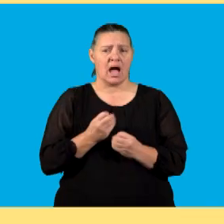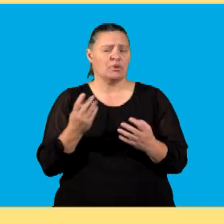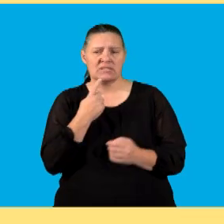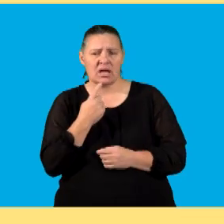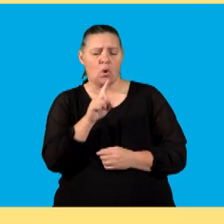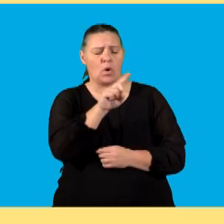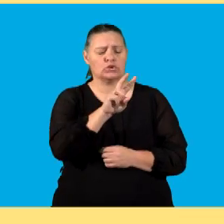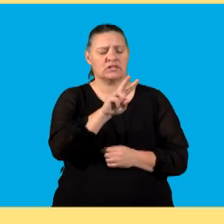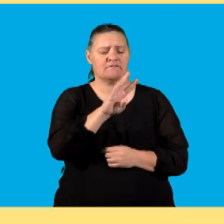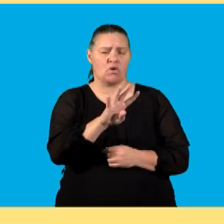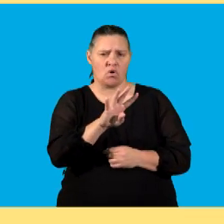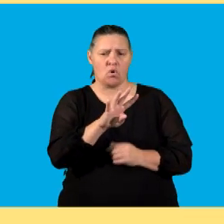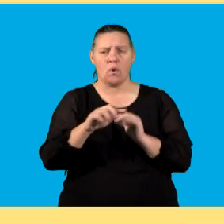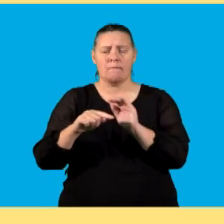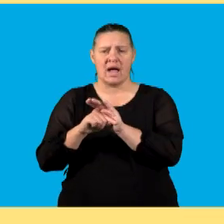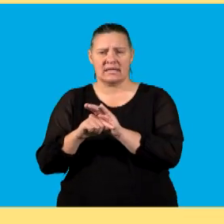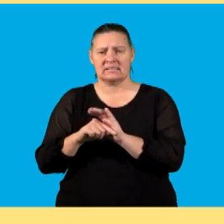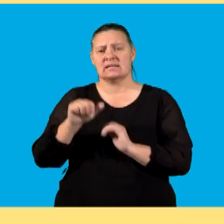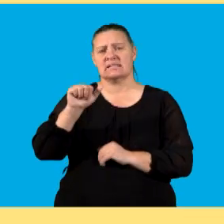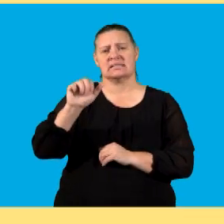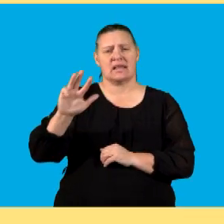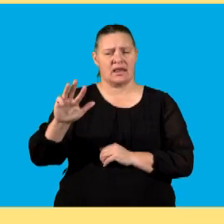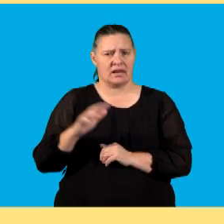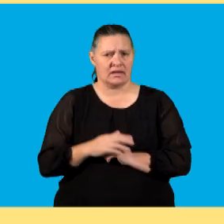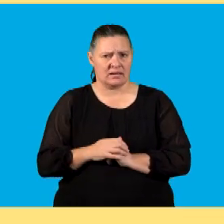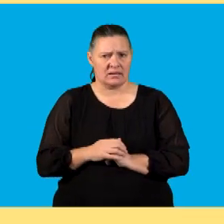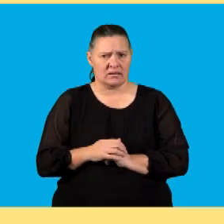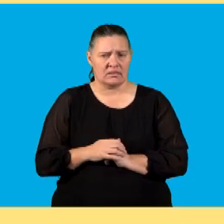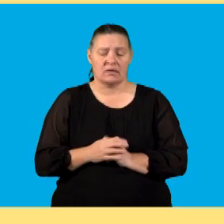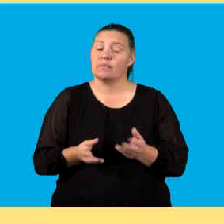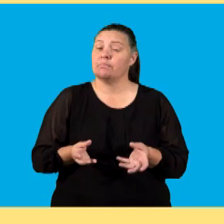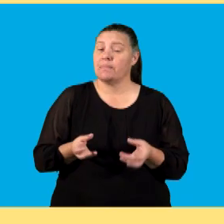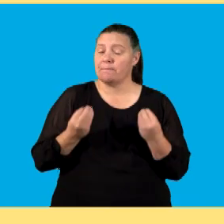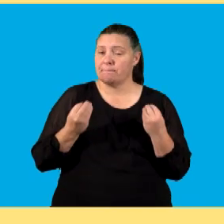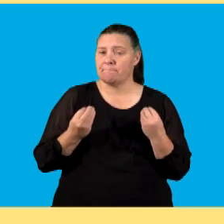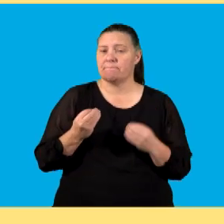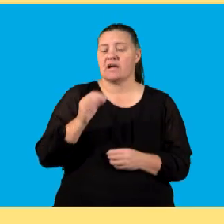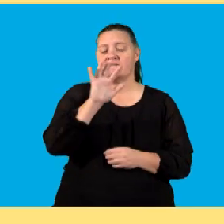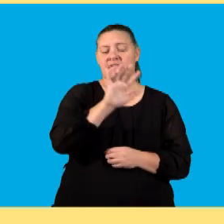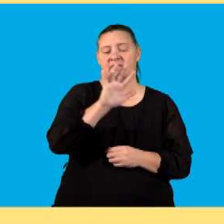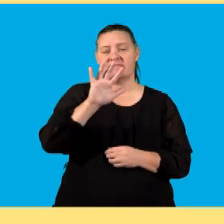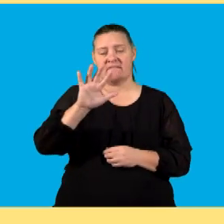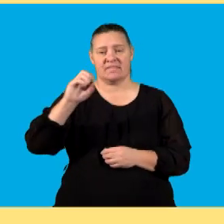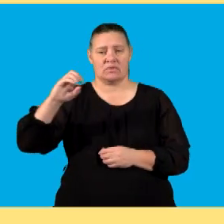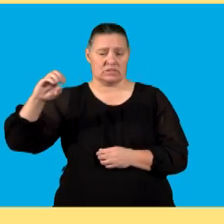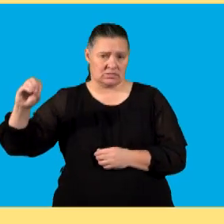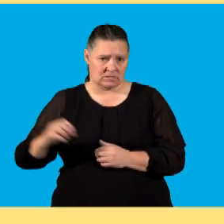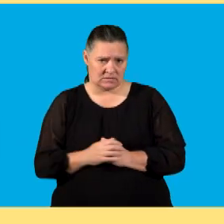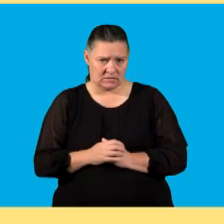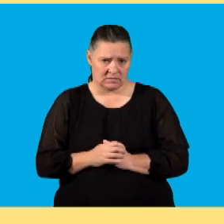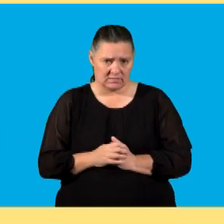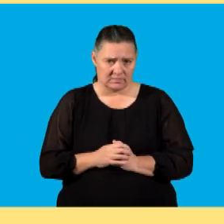say 124 minus 69? You will get 55,000.